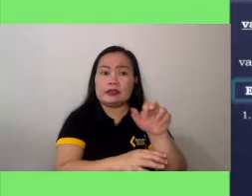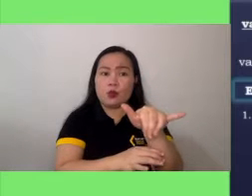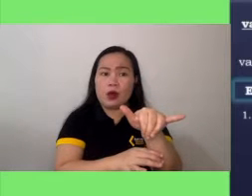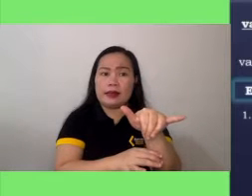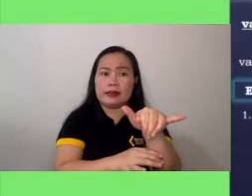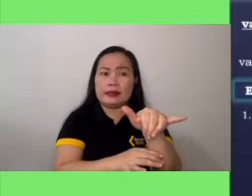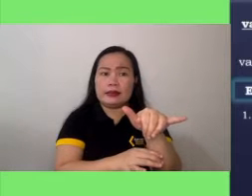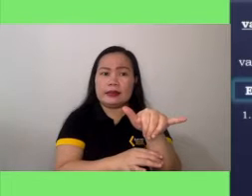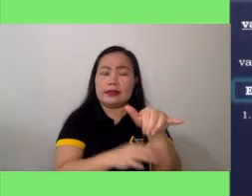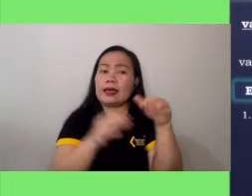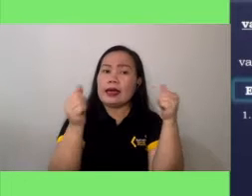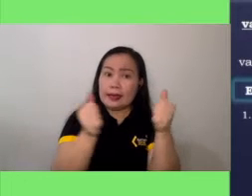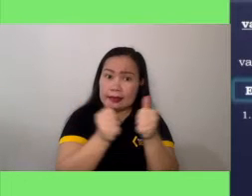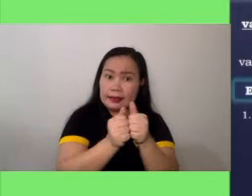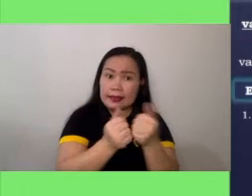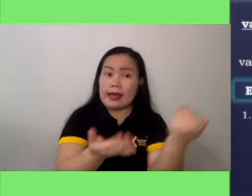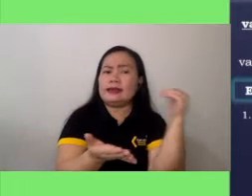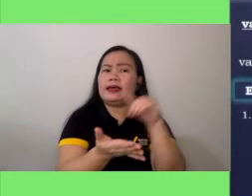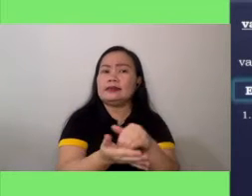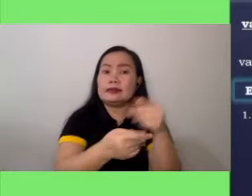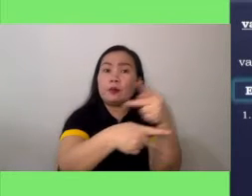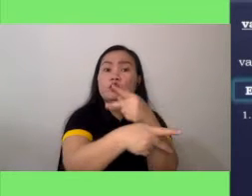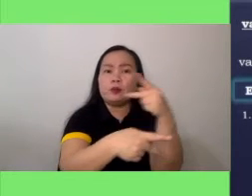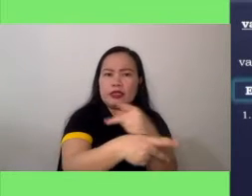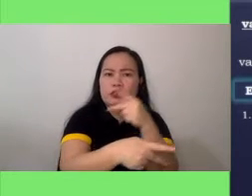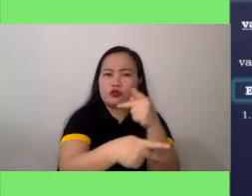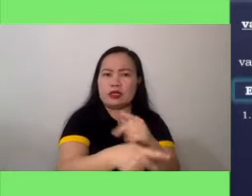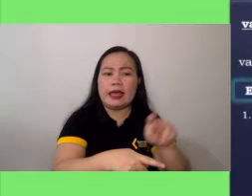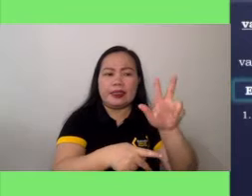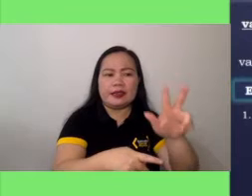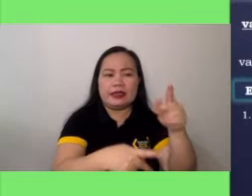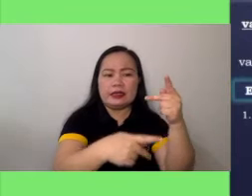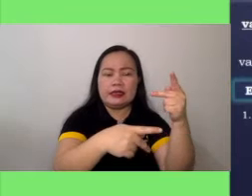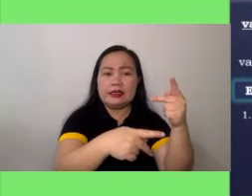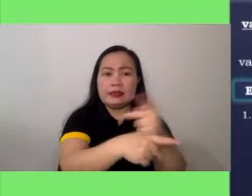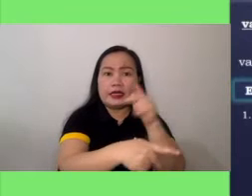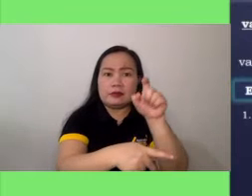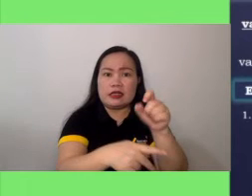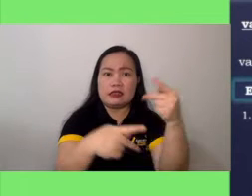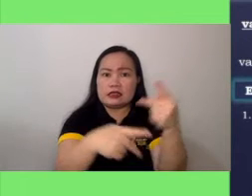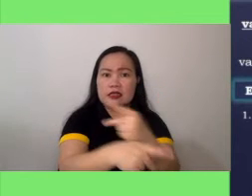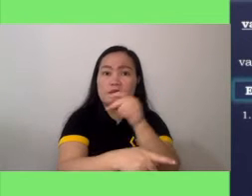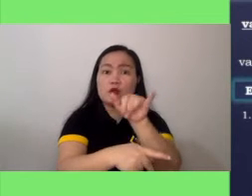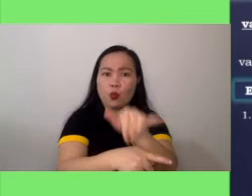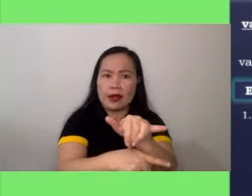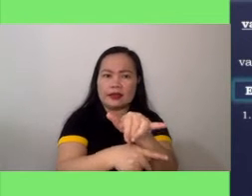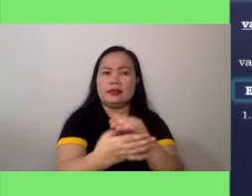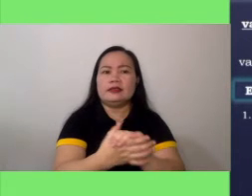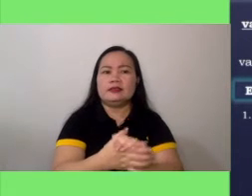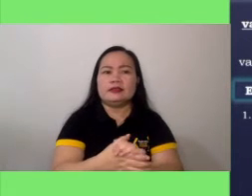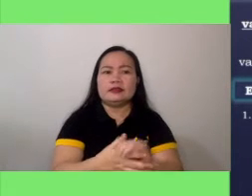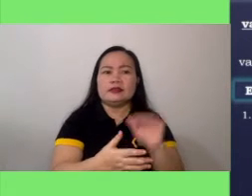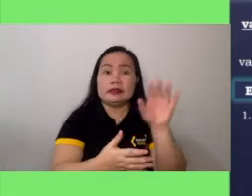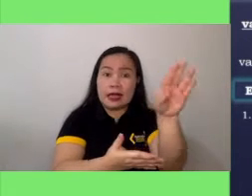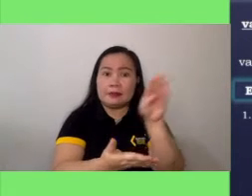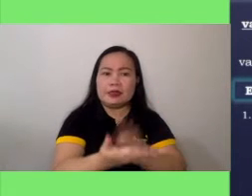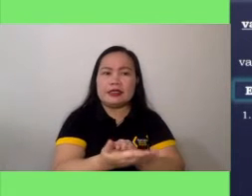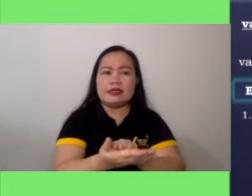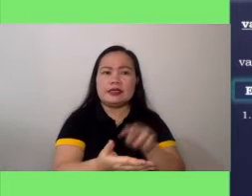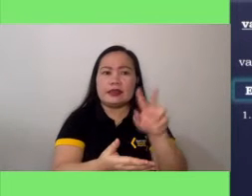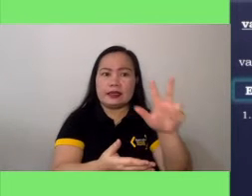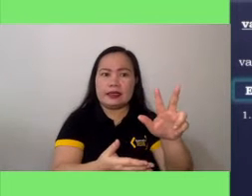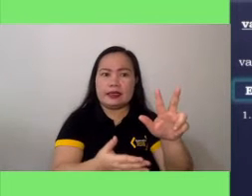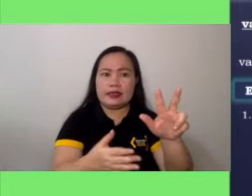still multiplication. So, again ha, kapag magkakatabi sila, ibig sabihin multiplication. So, copy your given, and